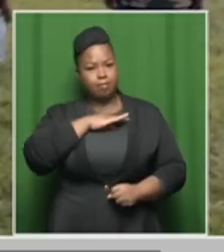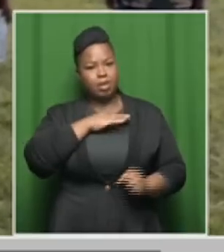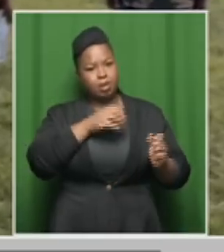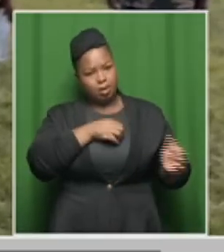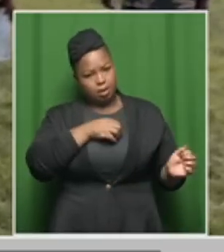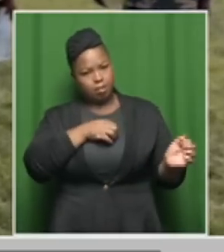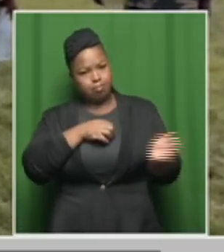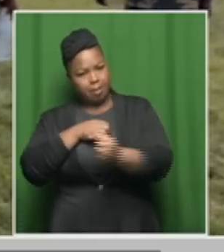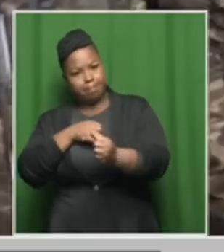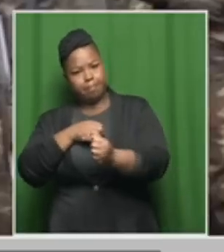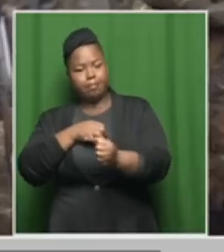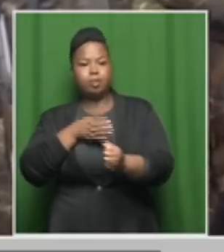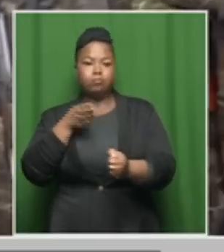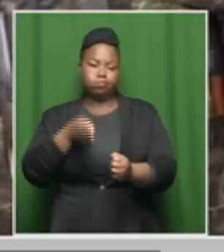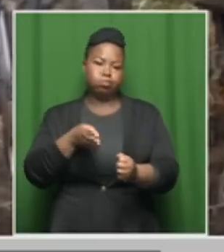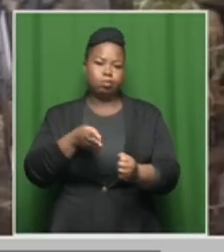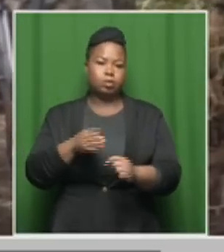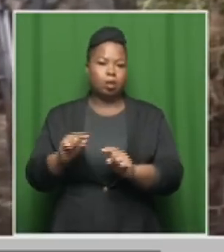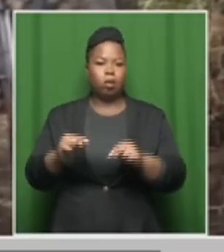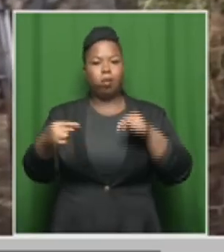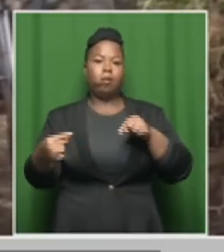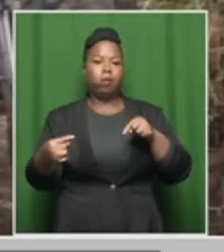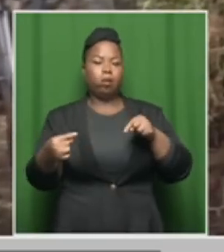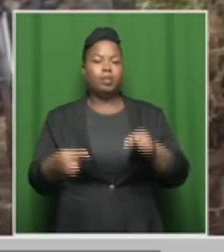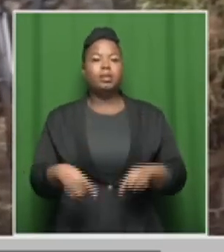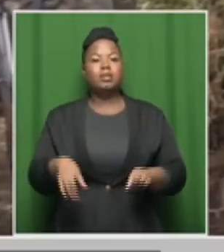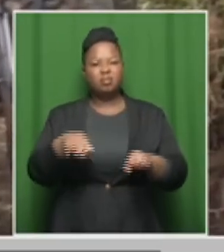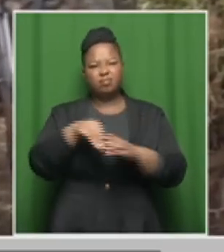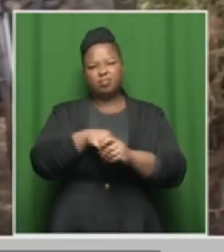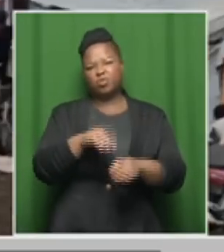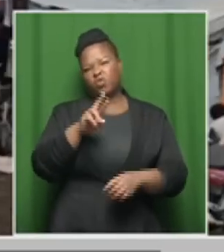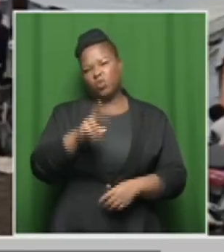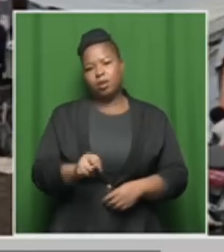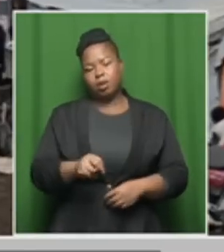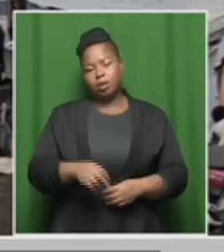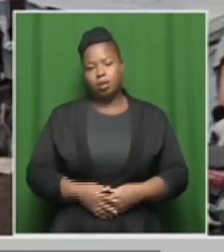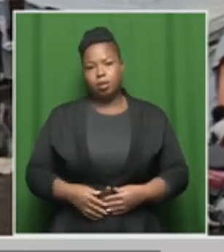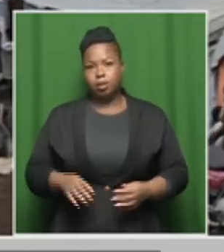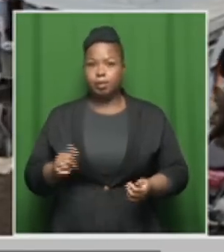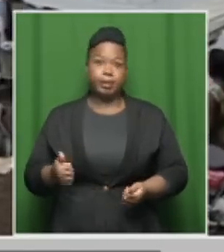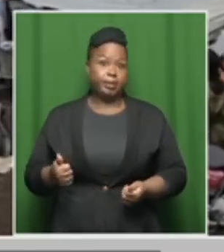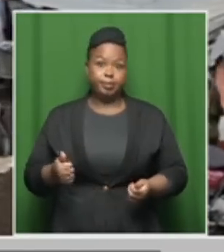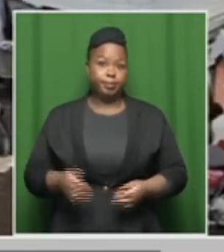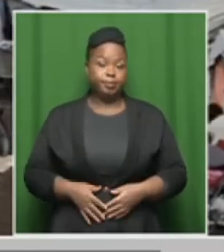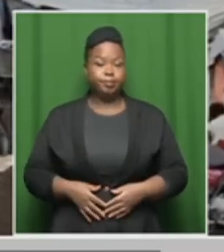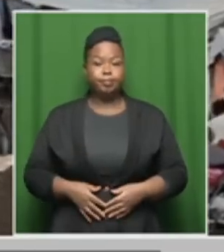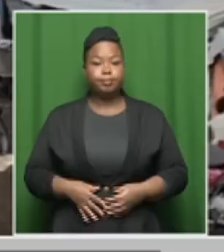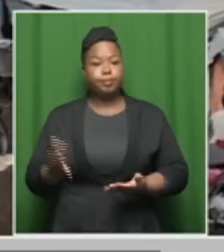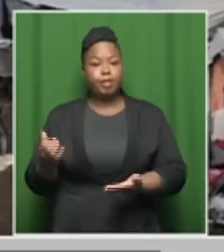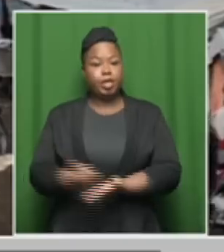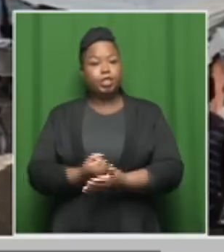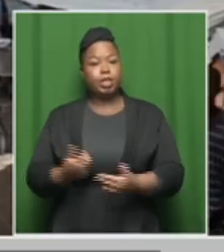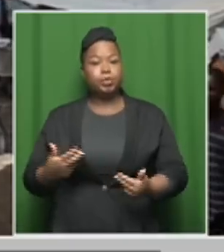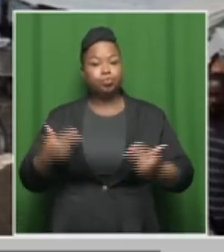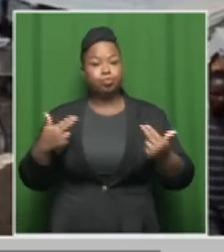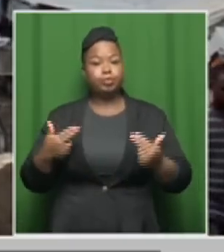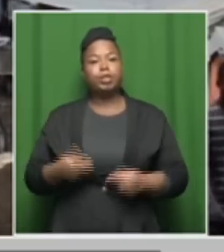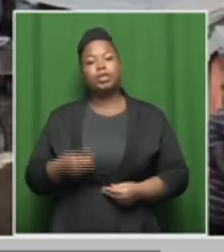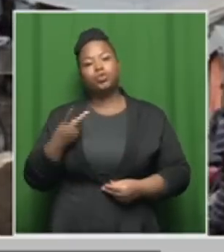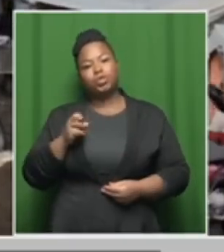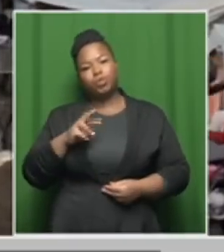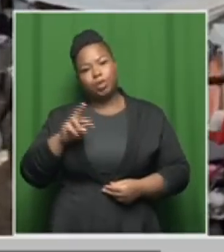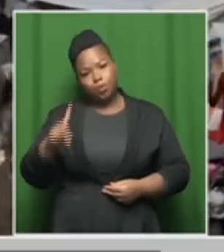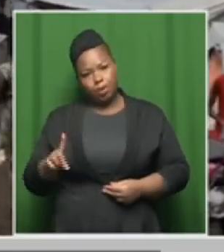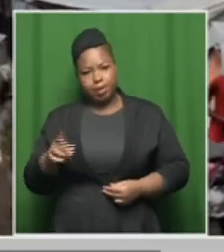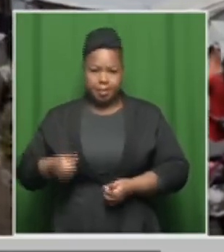in the troops of the Force Intervention Brigade as part of the UN. And then they were disarmed, and in 2021, they came back,